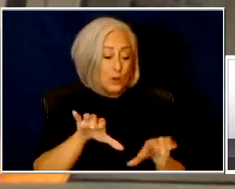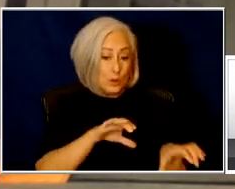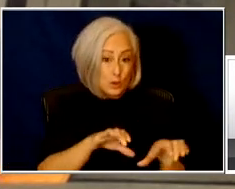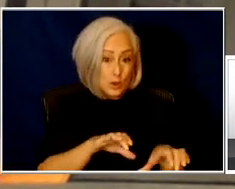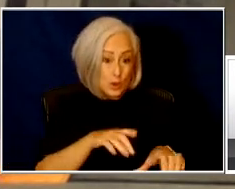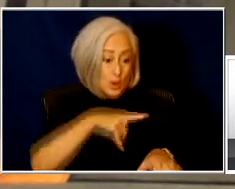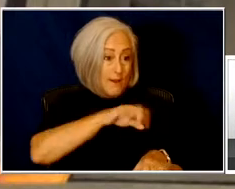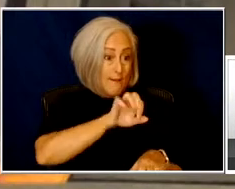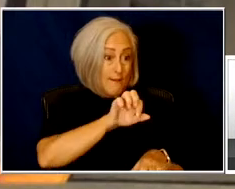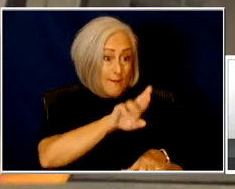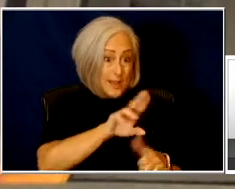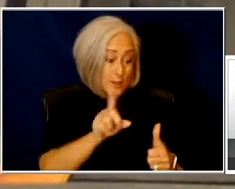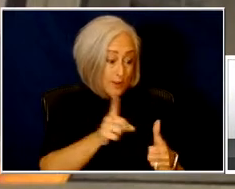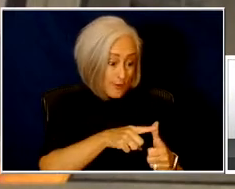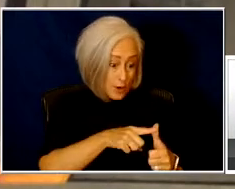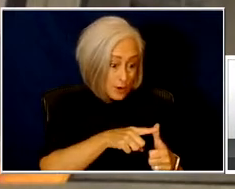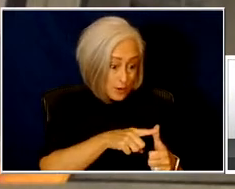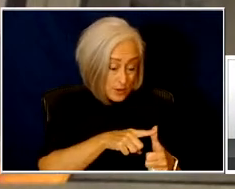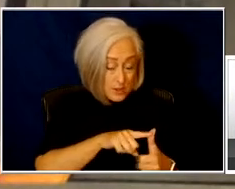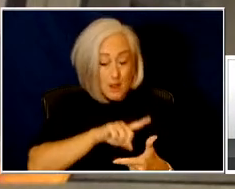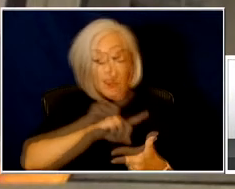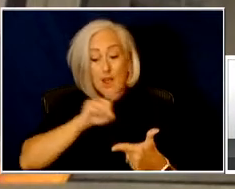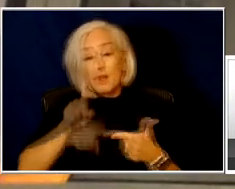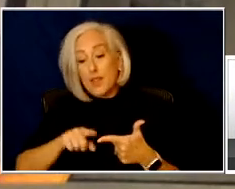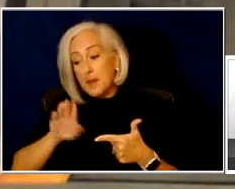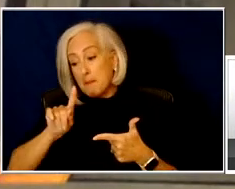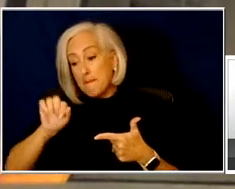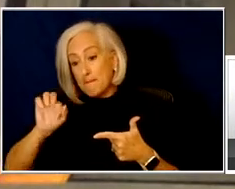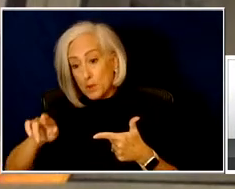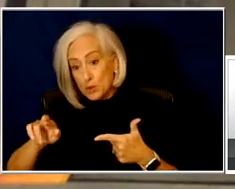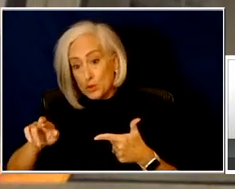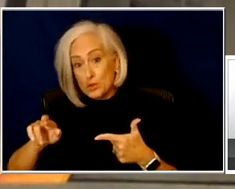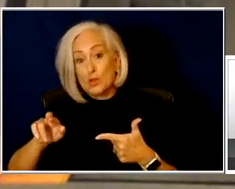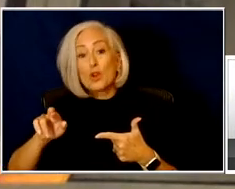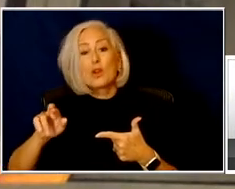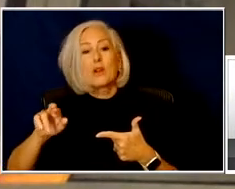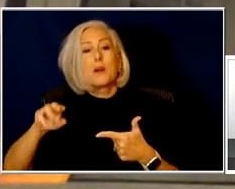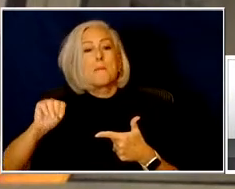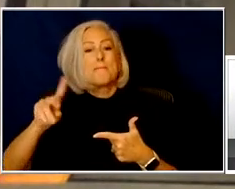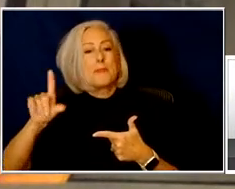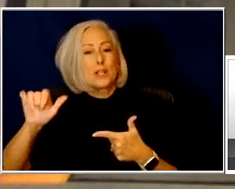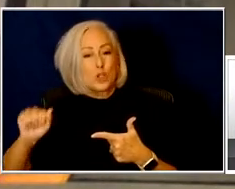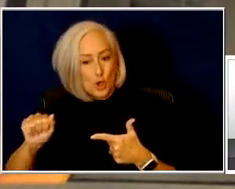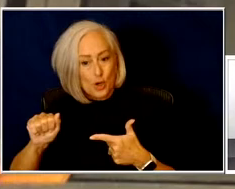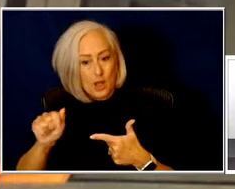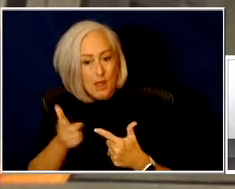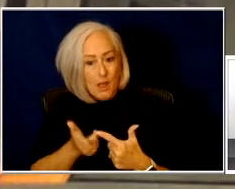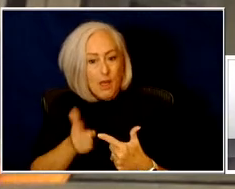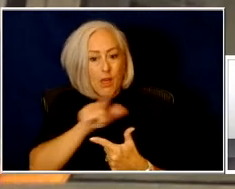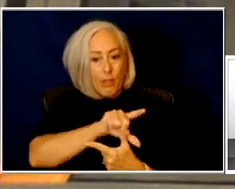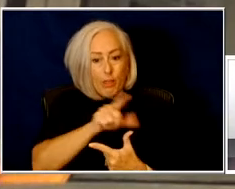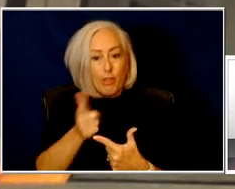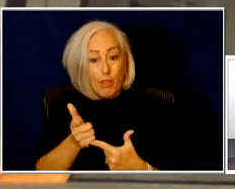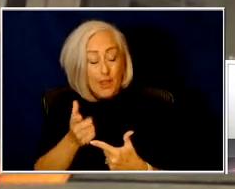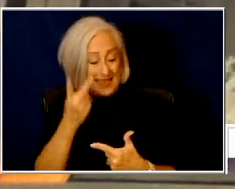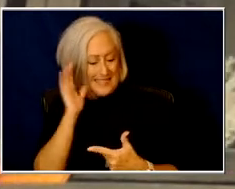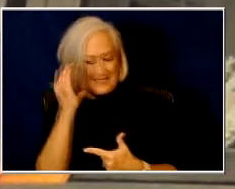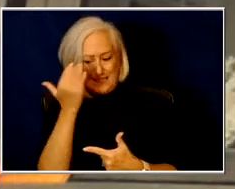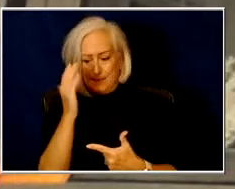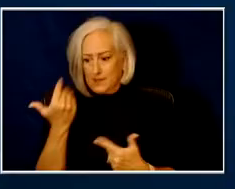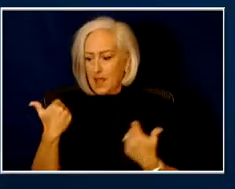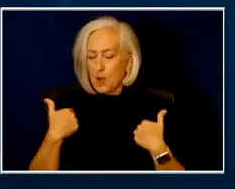it all Pfizer get a moderna booster if you got all moderna get a Pfizer booster there seems to be some benefit in